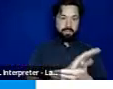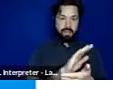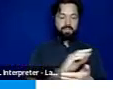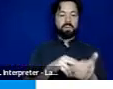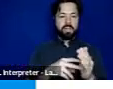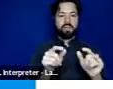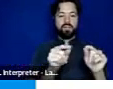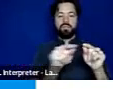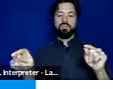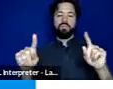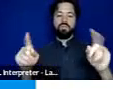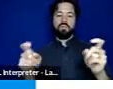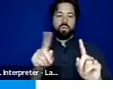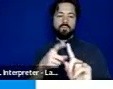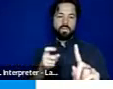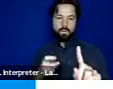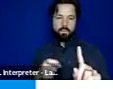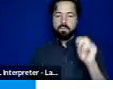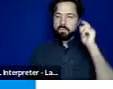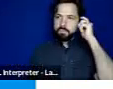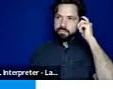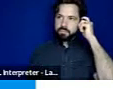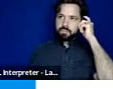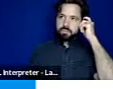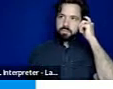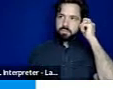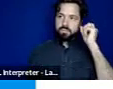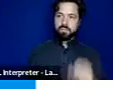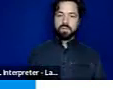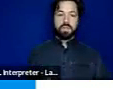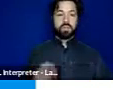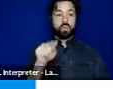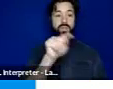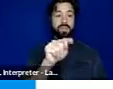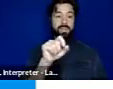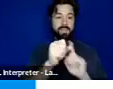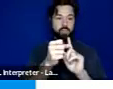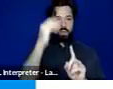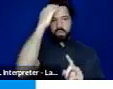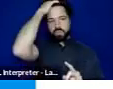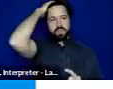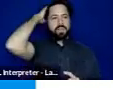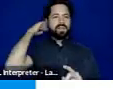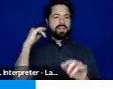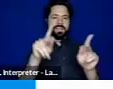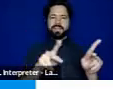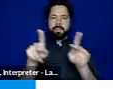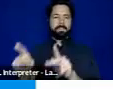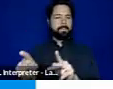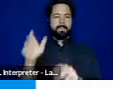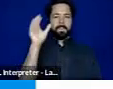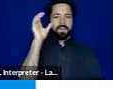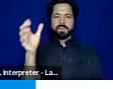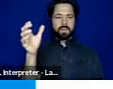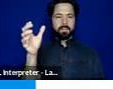it. Okay. So with this, it's the same thing if you use the thing